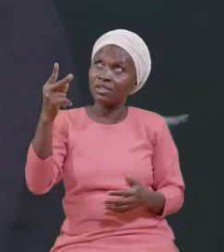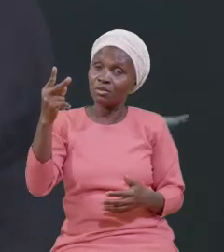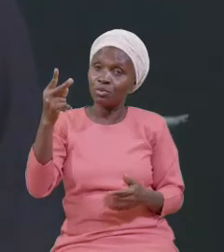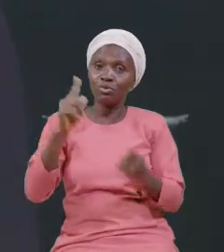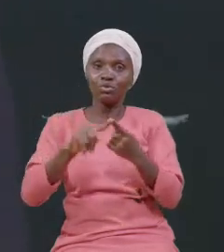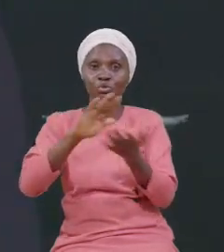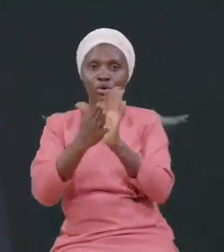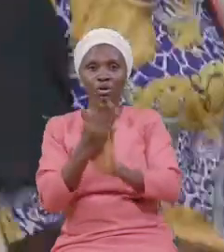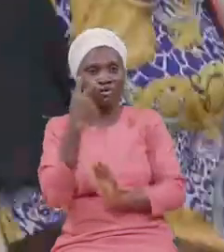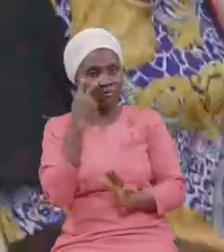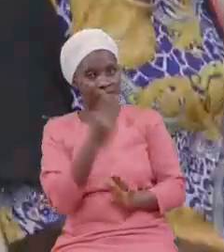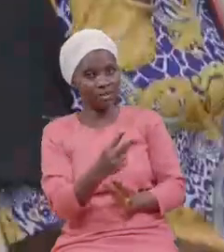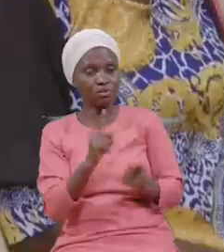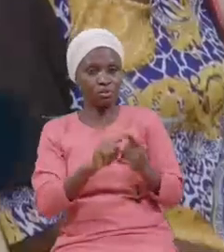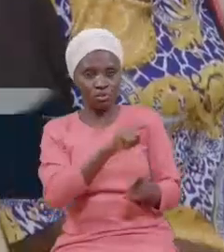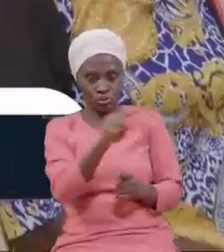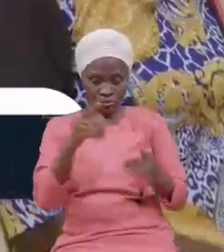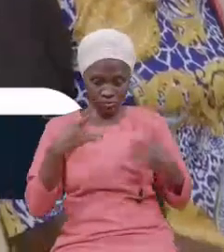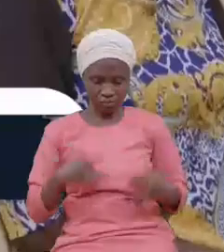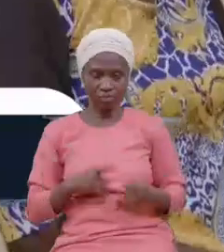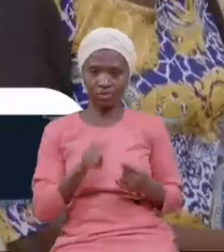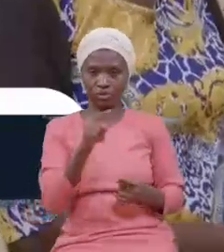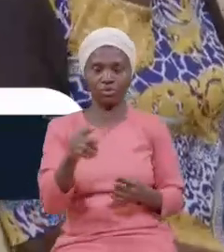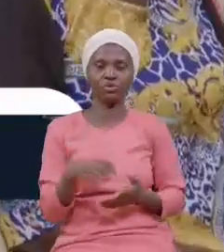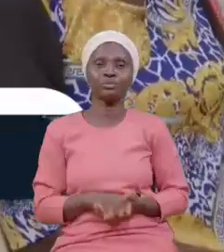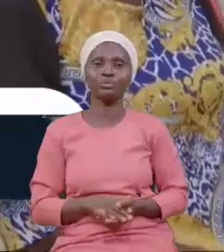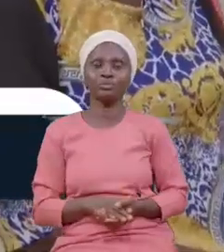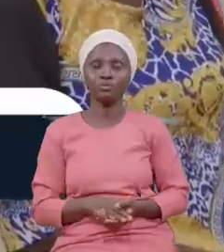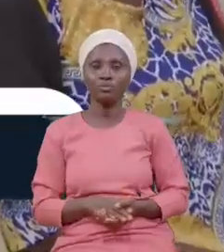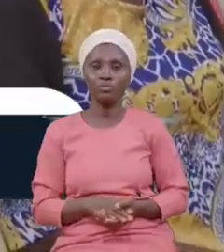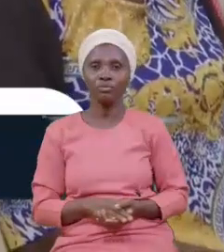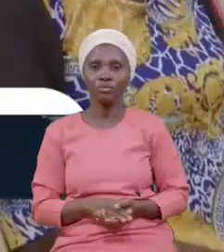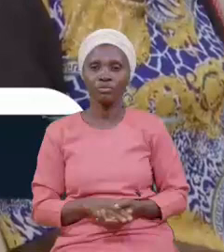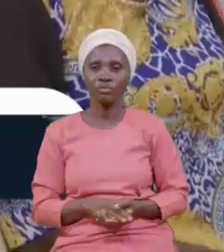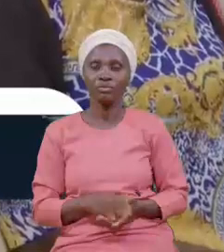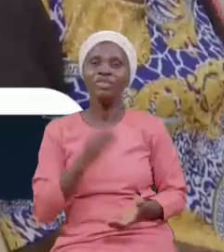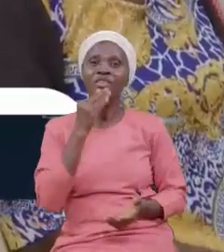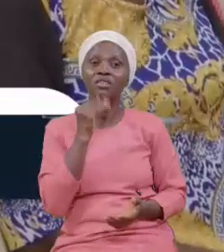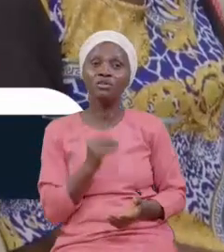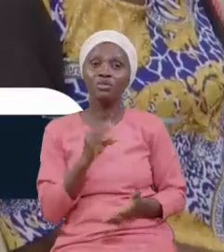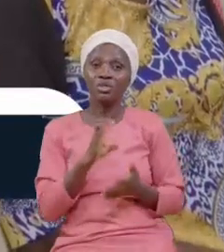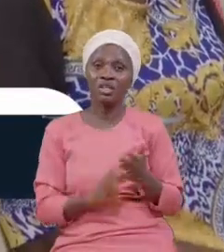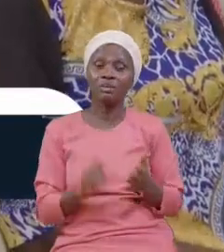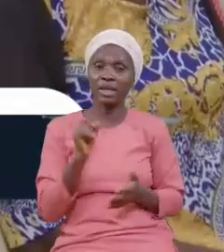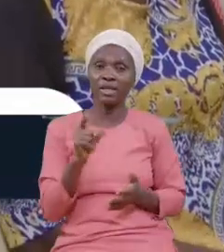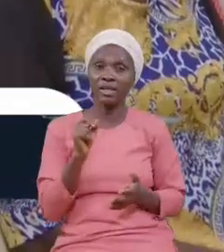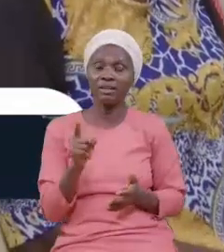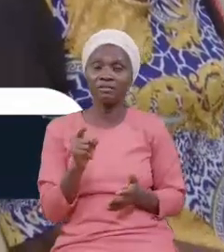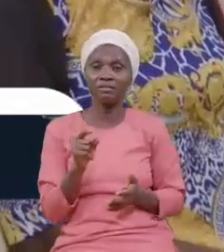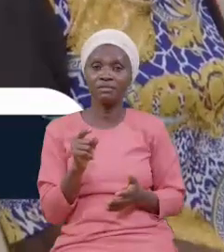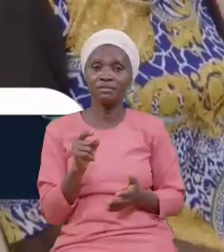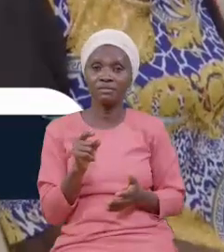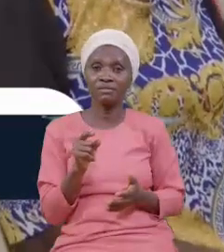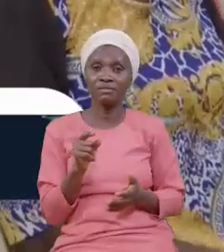Hebrews chapter 11. I'm reading from verse 27. Hebrews 11,